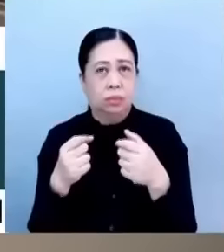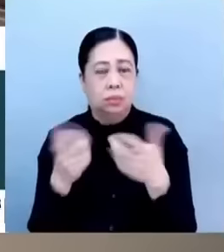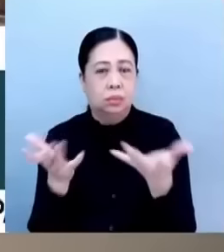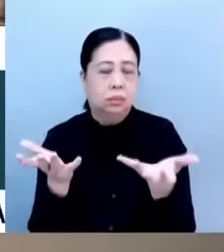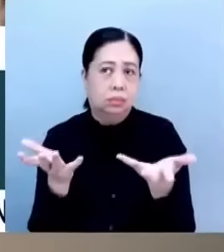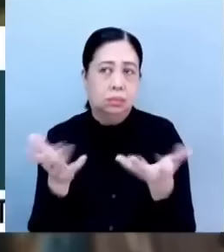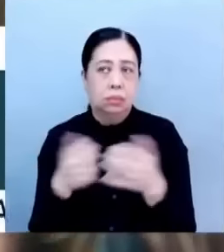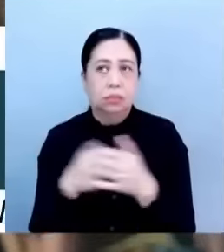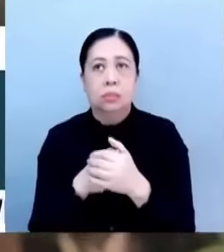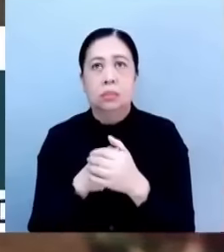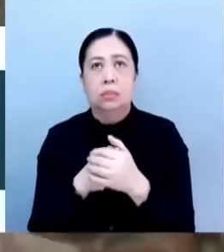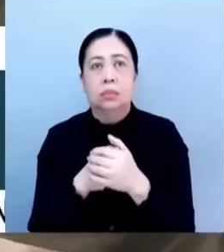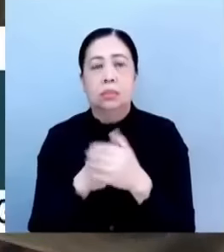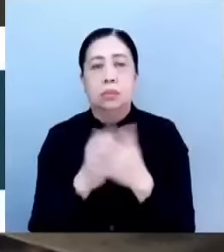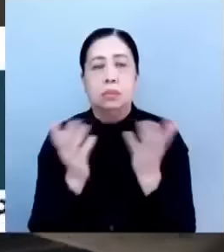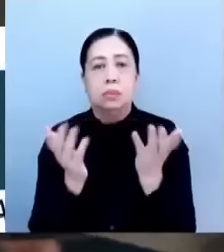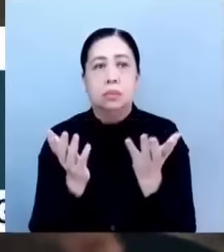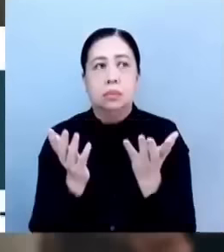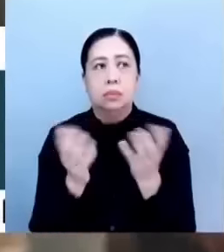well,